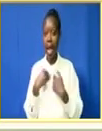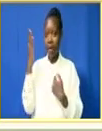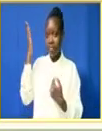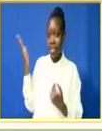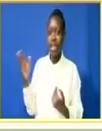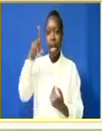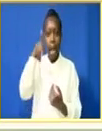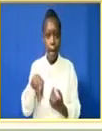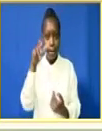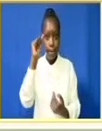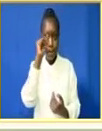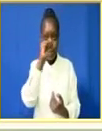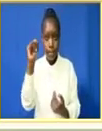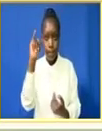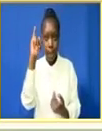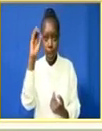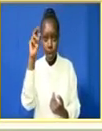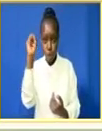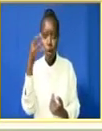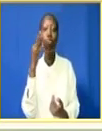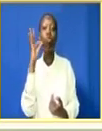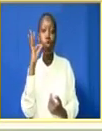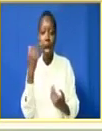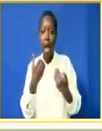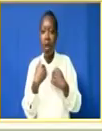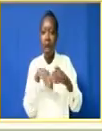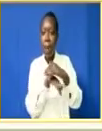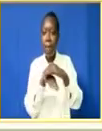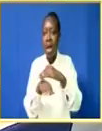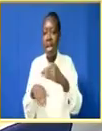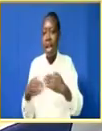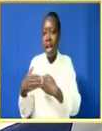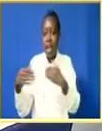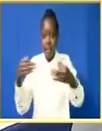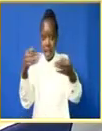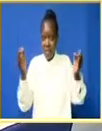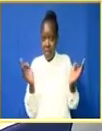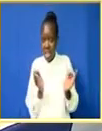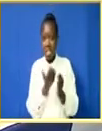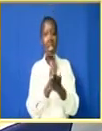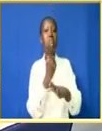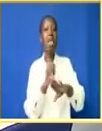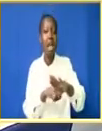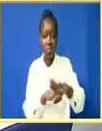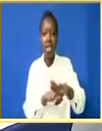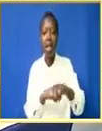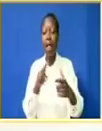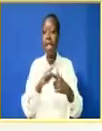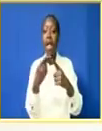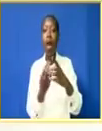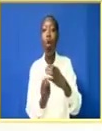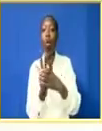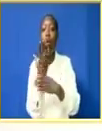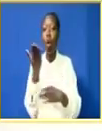our farms at home. Yes. You even find we have planted them next to the fence. They just grow there. They